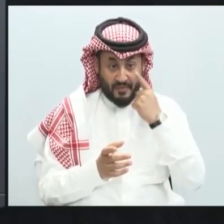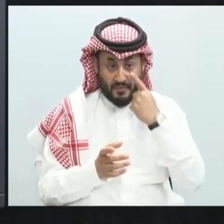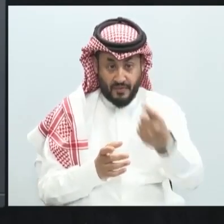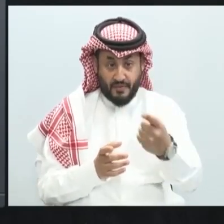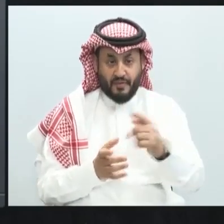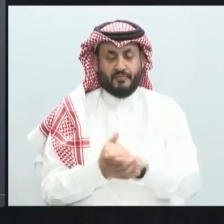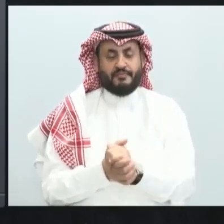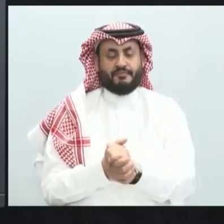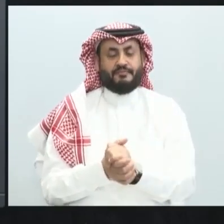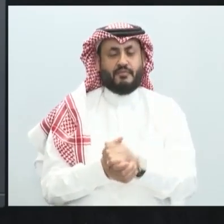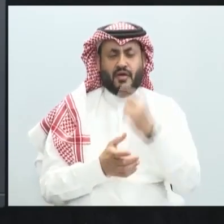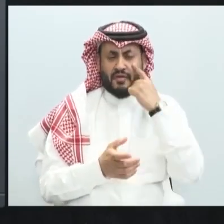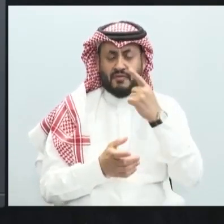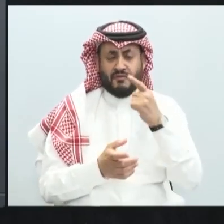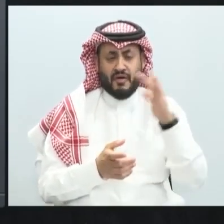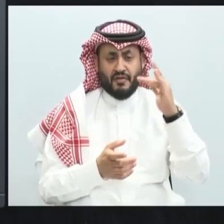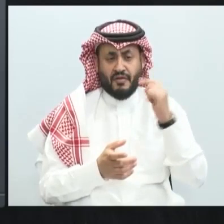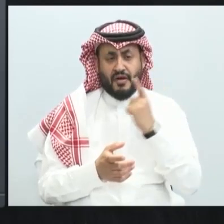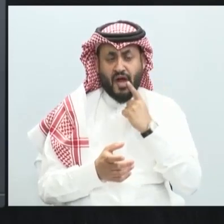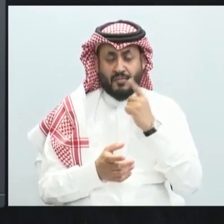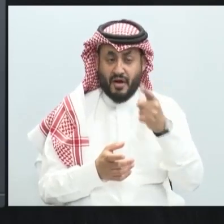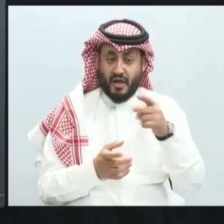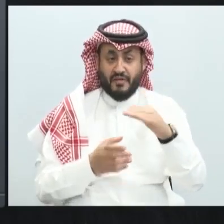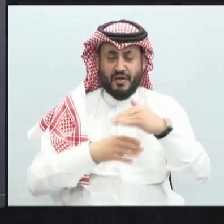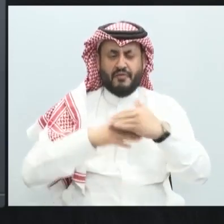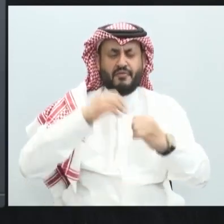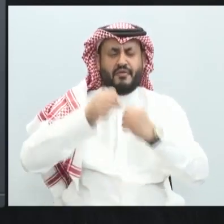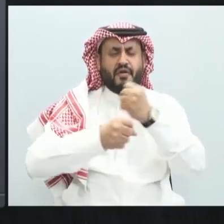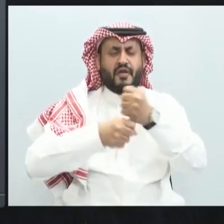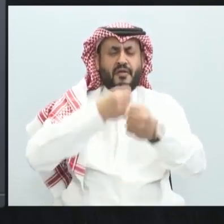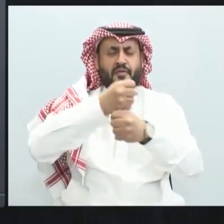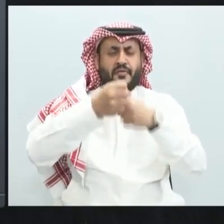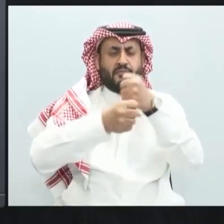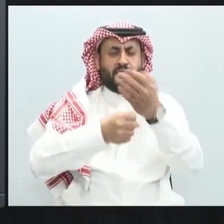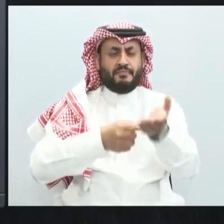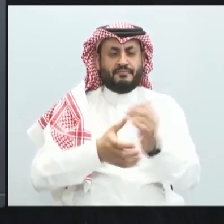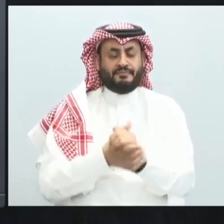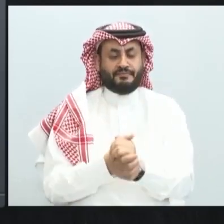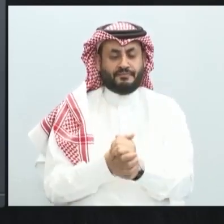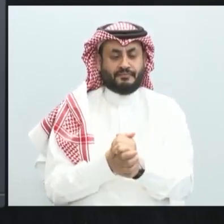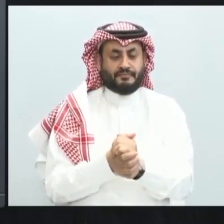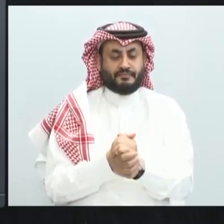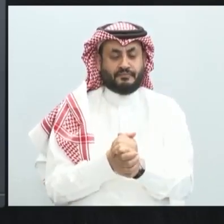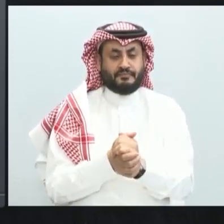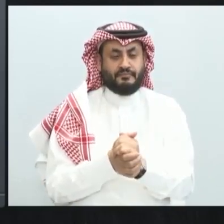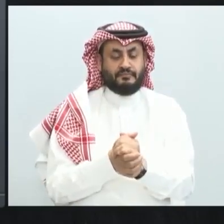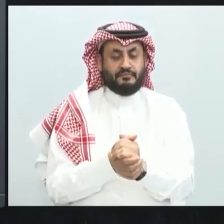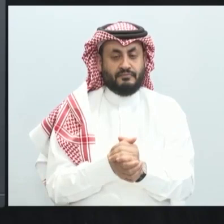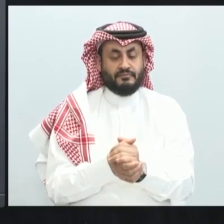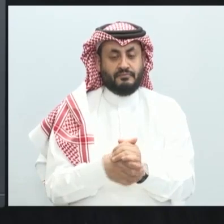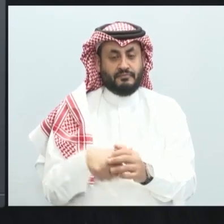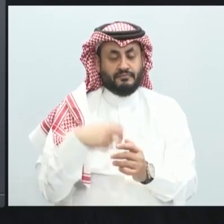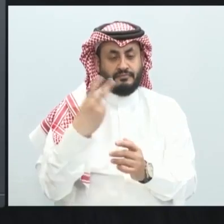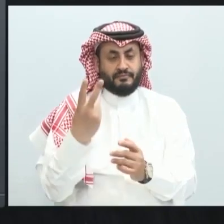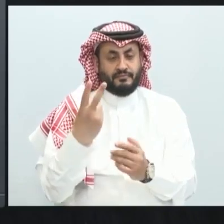or where we can use going to, when we add to it a verb. Now, let's listen to